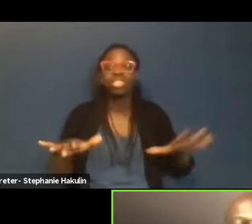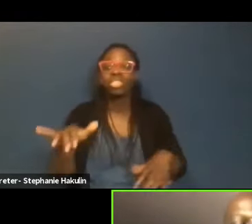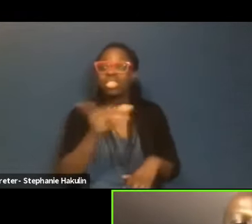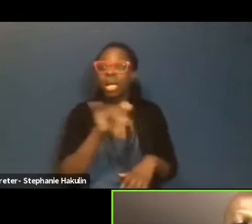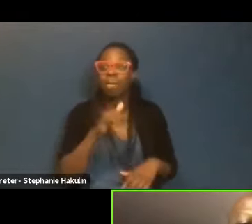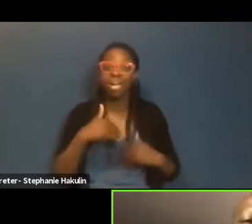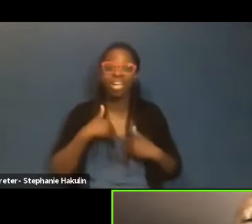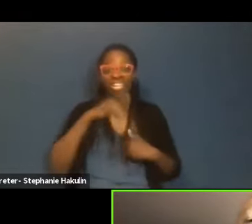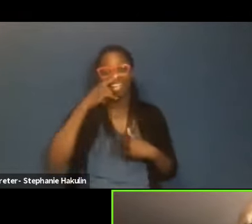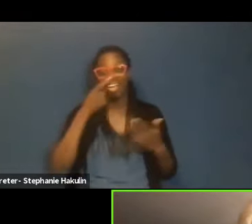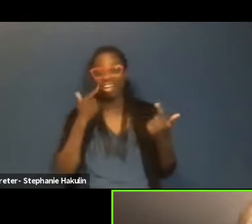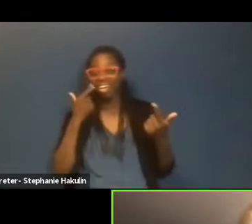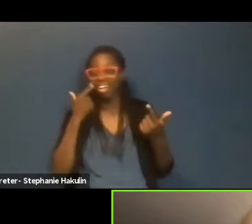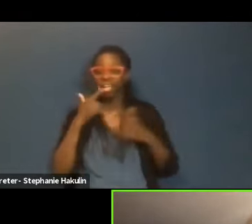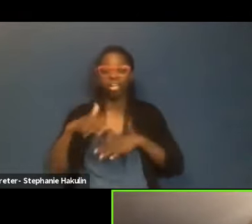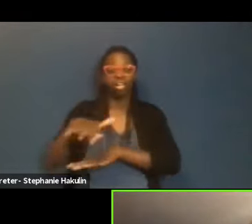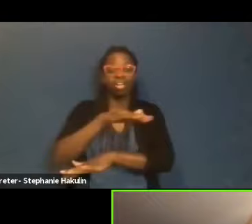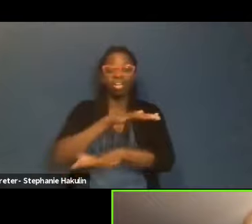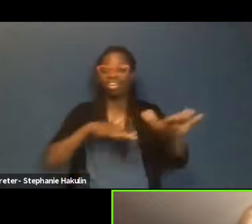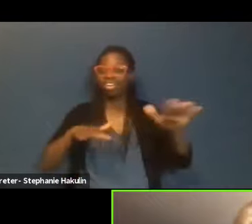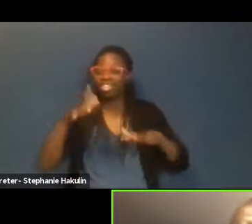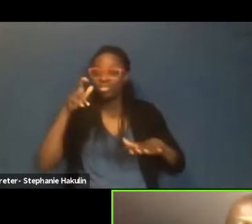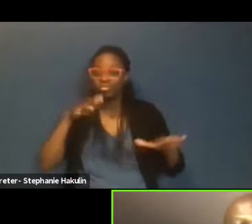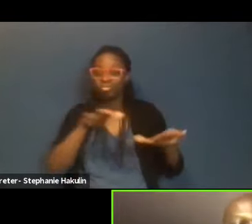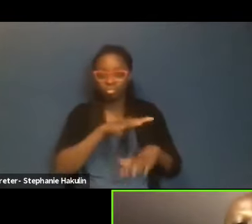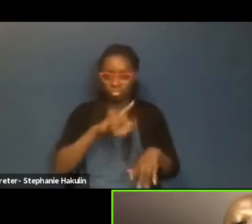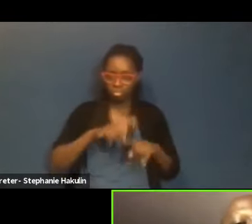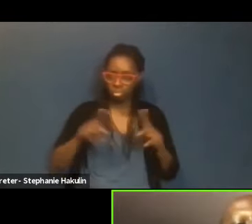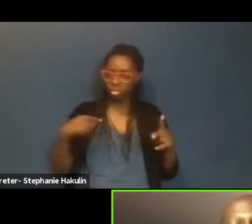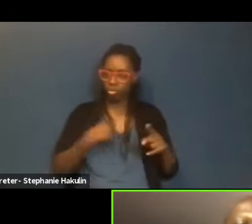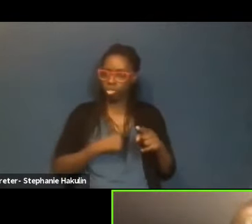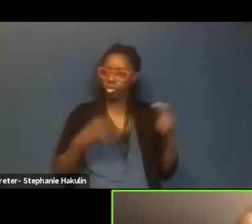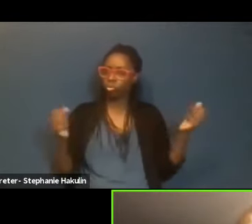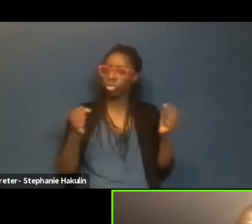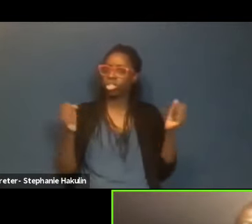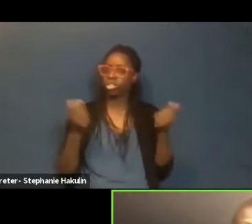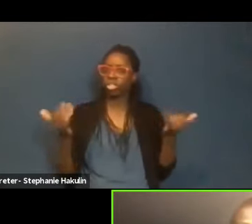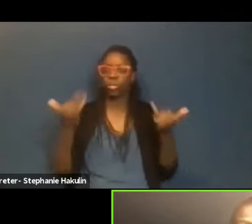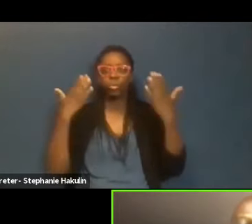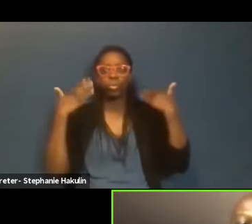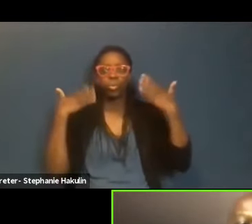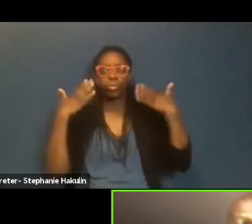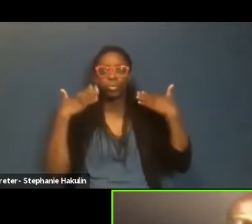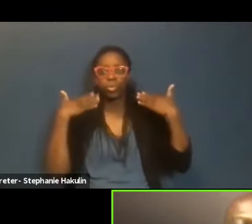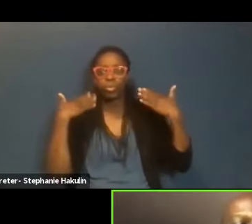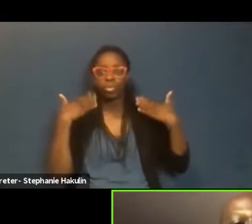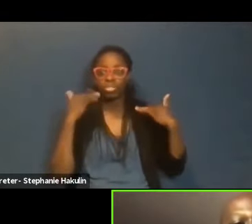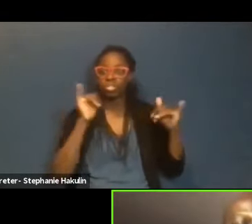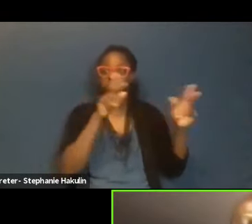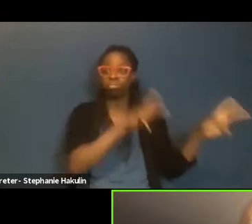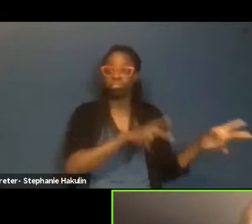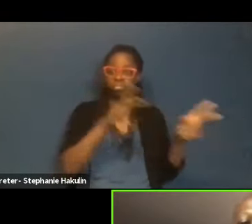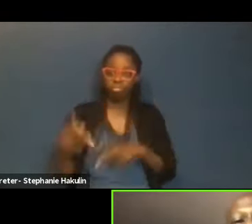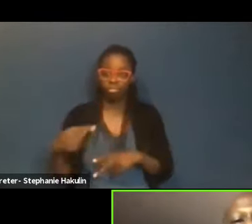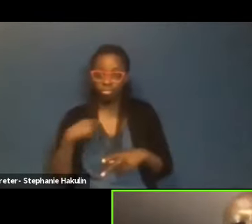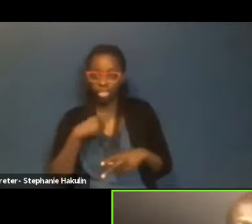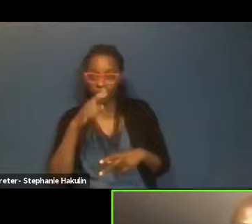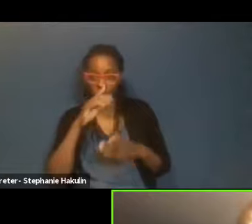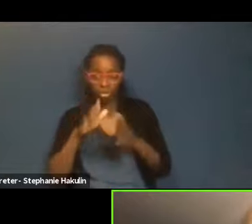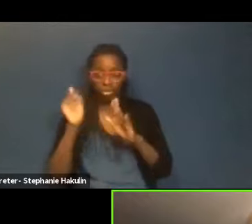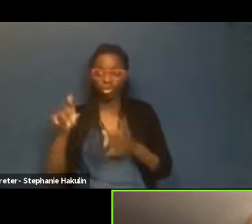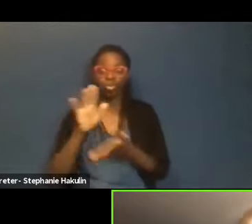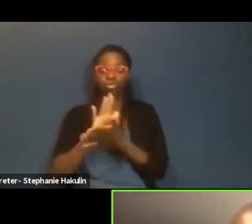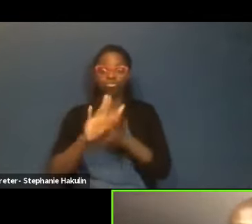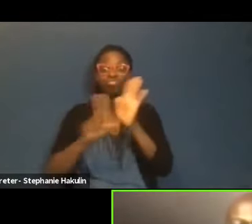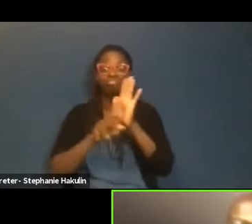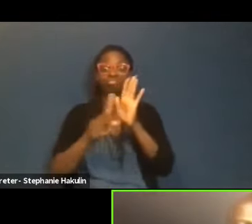into the spring light. We are the winter cool, released like children freed by the bell on the last day of school.